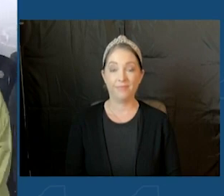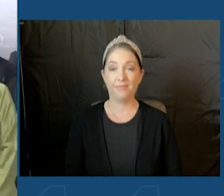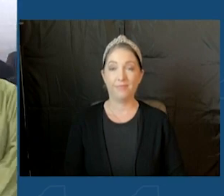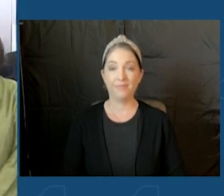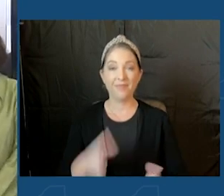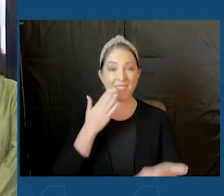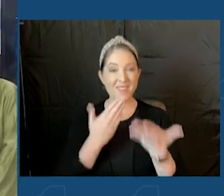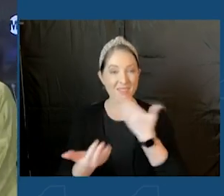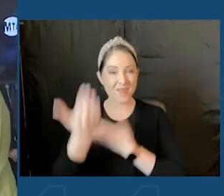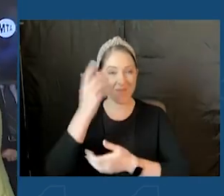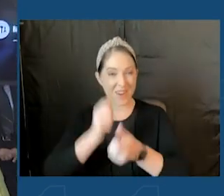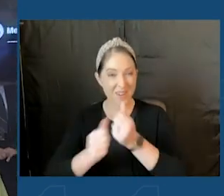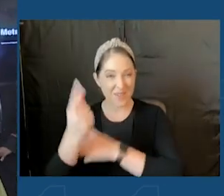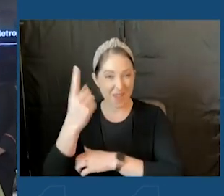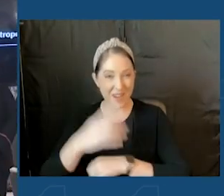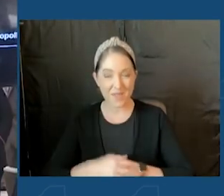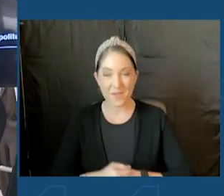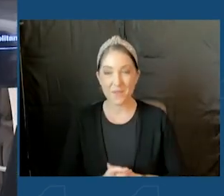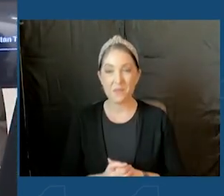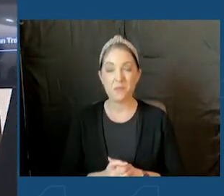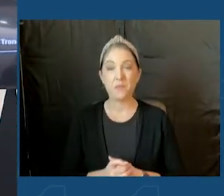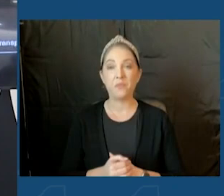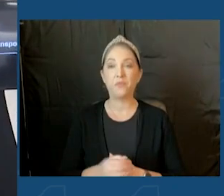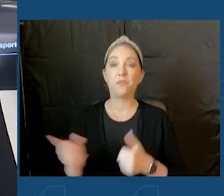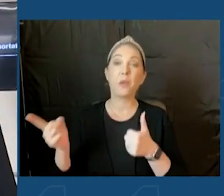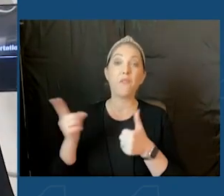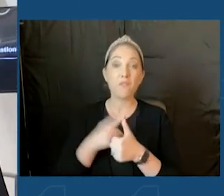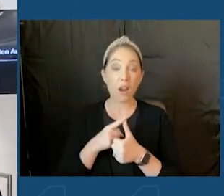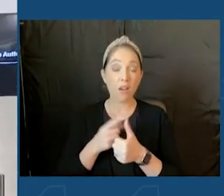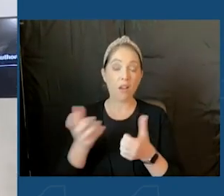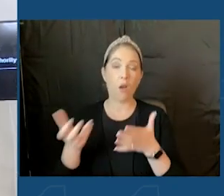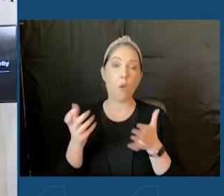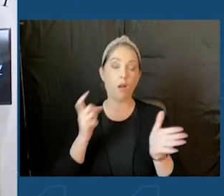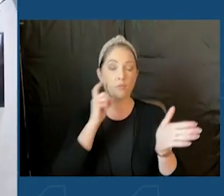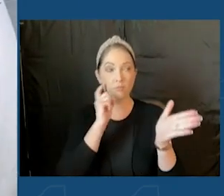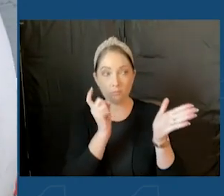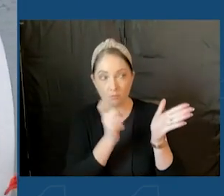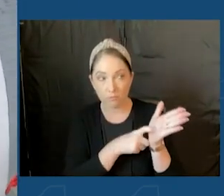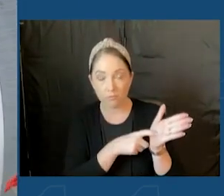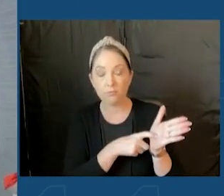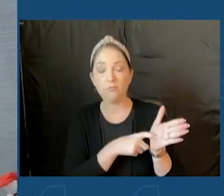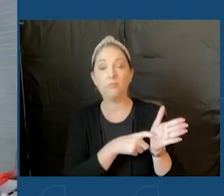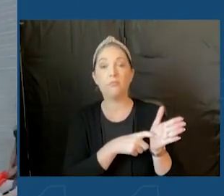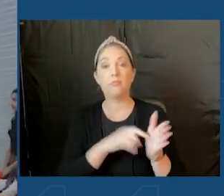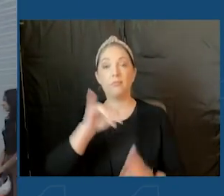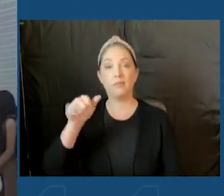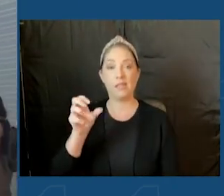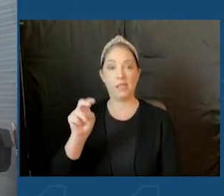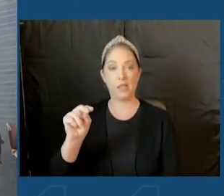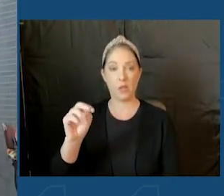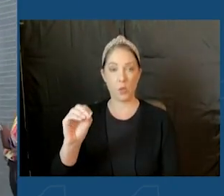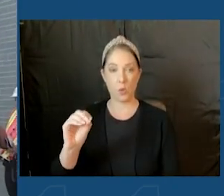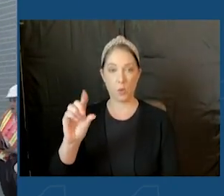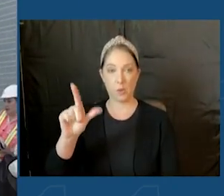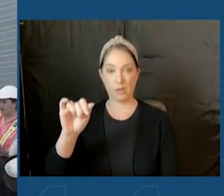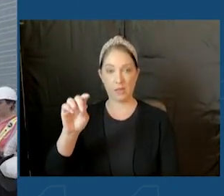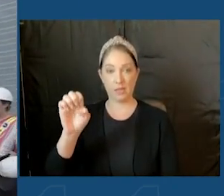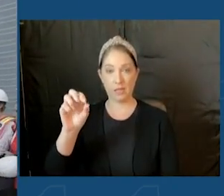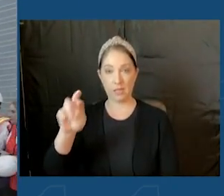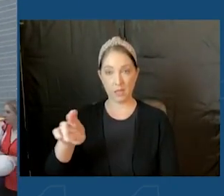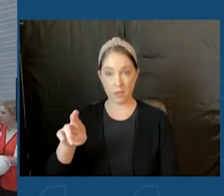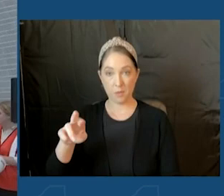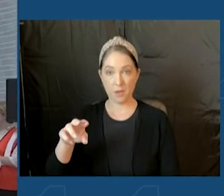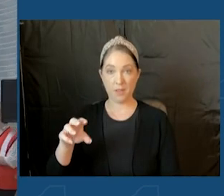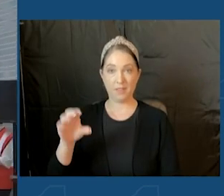Good morning, everyone. First of all, I want to acknowledge Jano Libro, the Chair and CEO of the MTA.